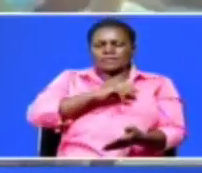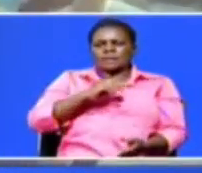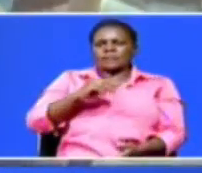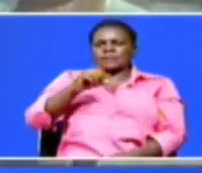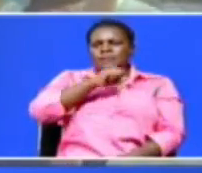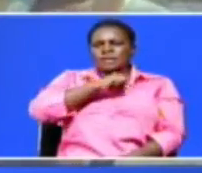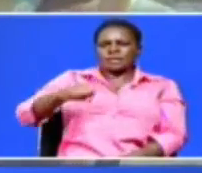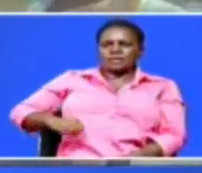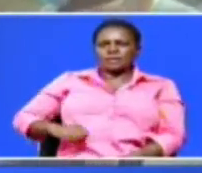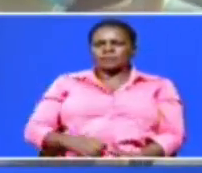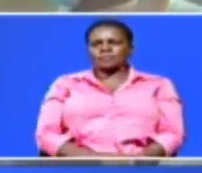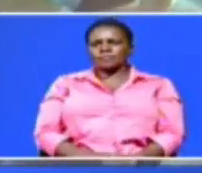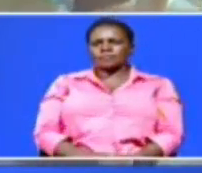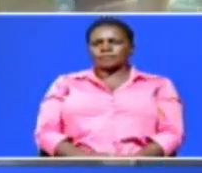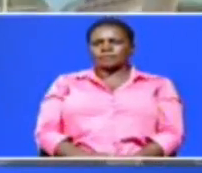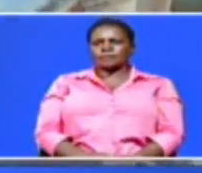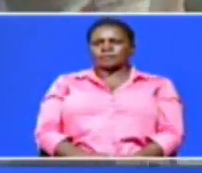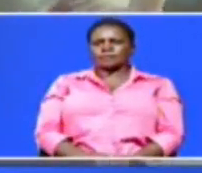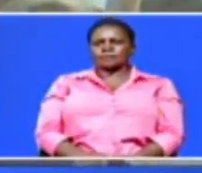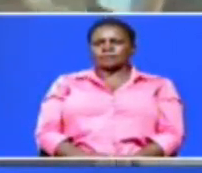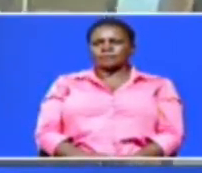using unparliamentary language.